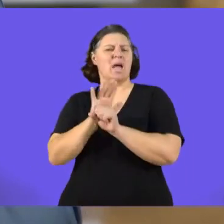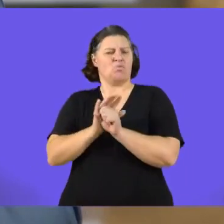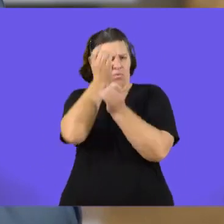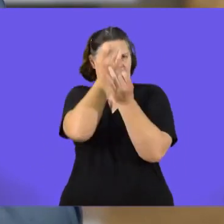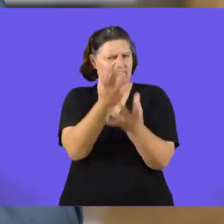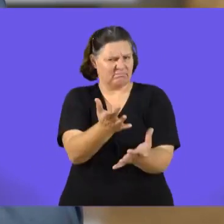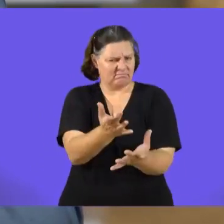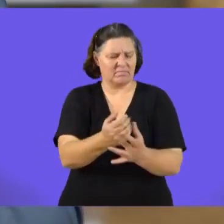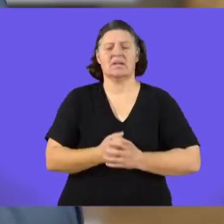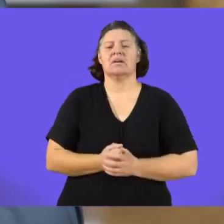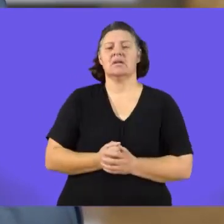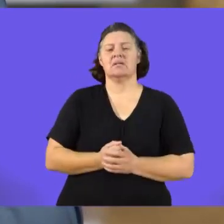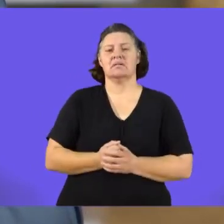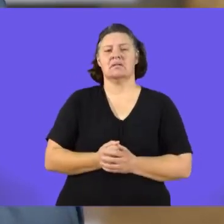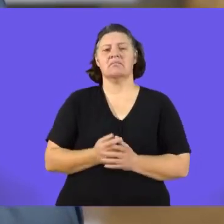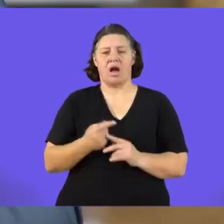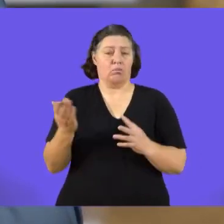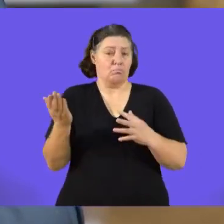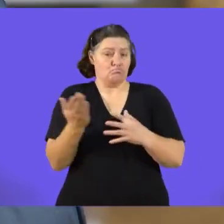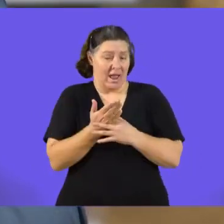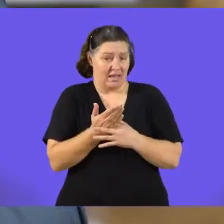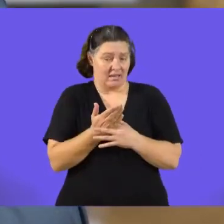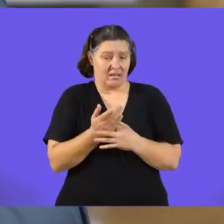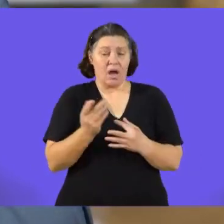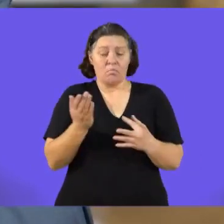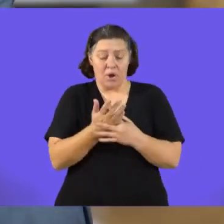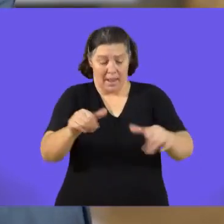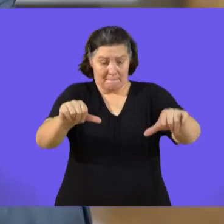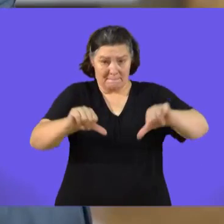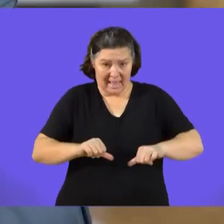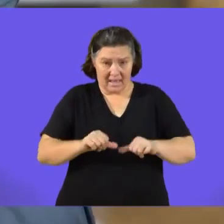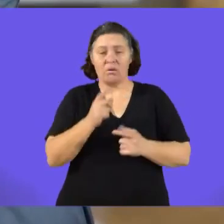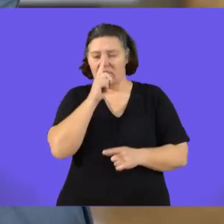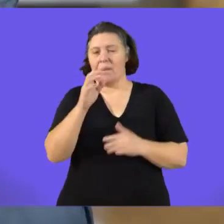background, let's quickly go on a short break. After the break, when